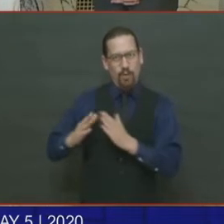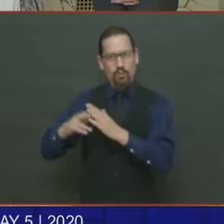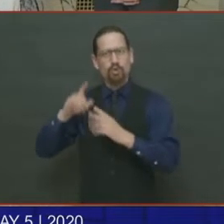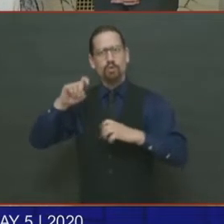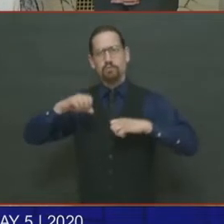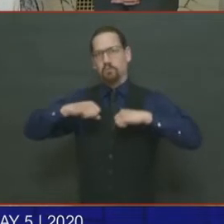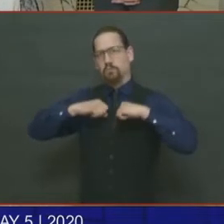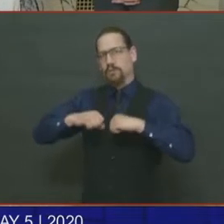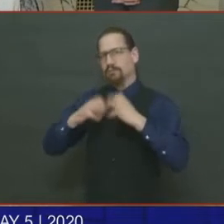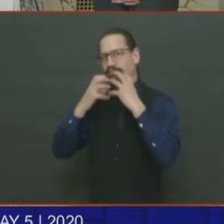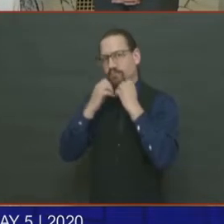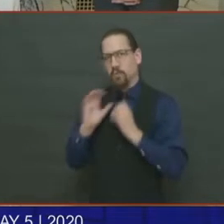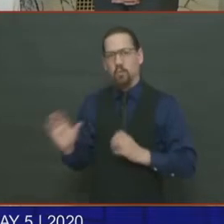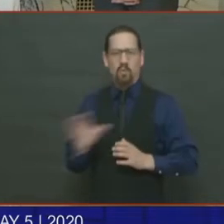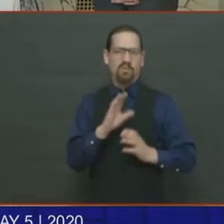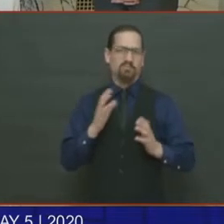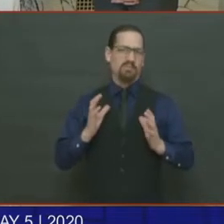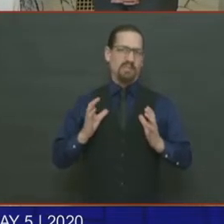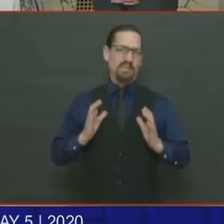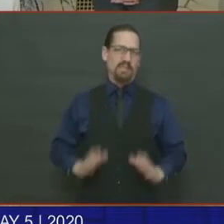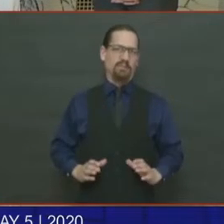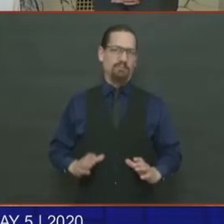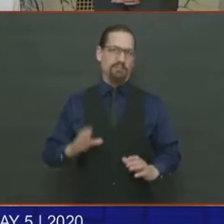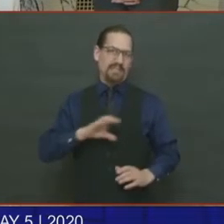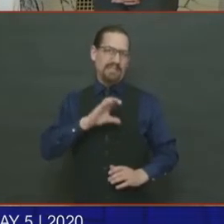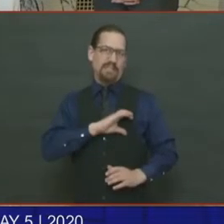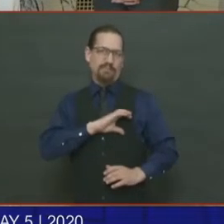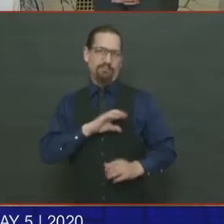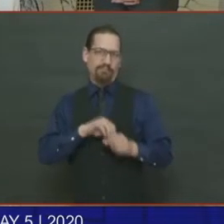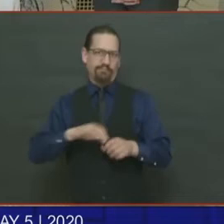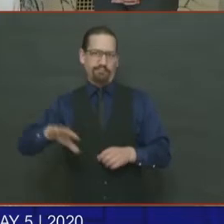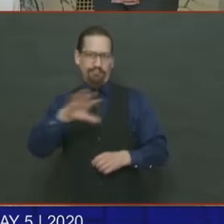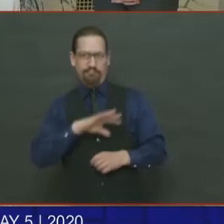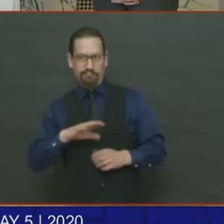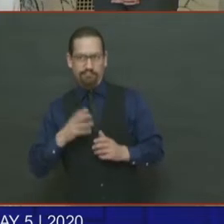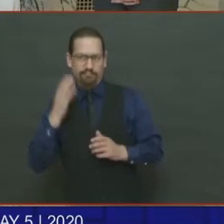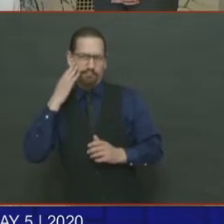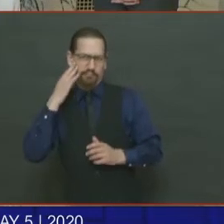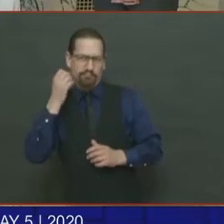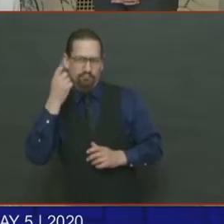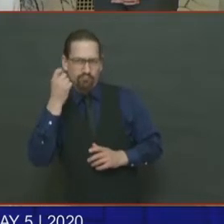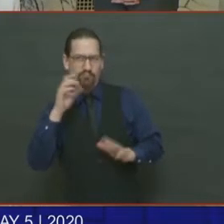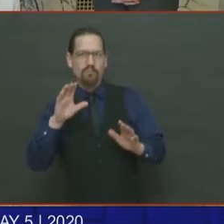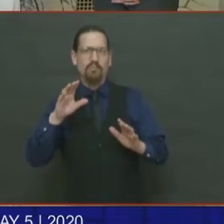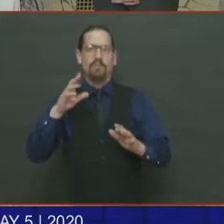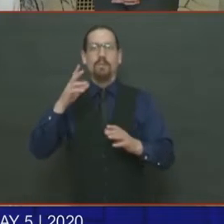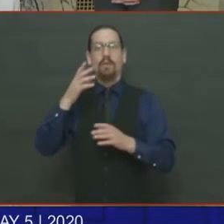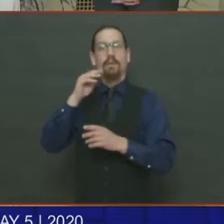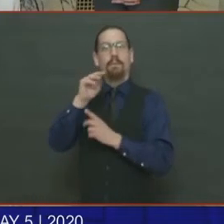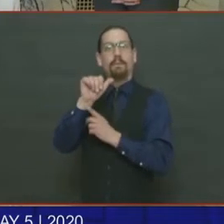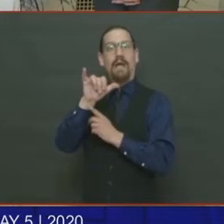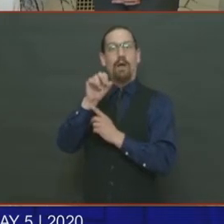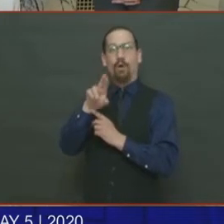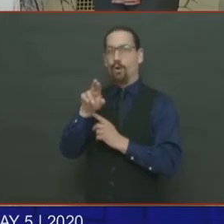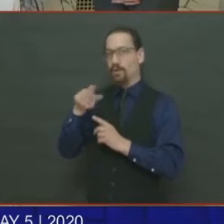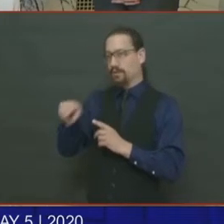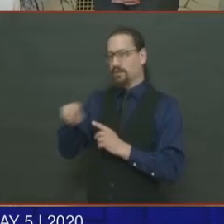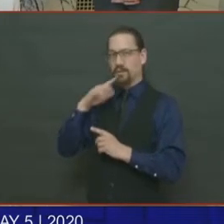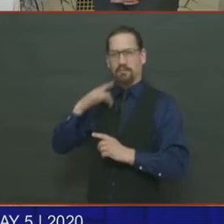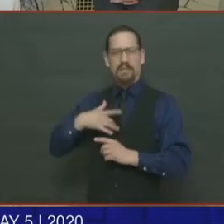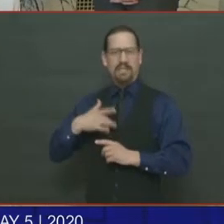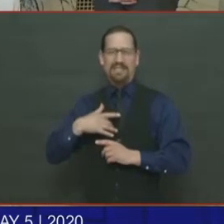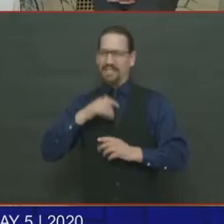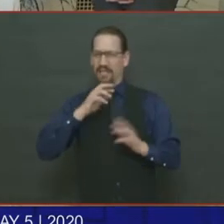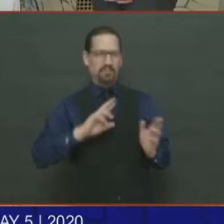if it comes to that, I'll respect it, but, you know, I'd like to try to work so we can have speak from a unified